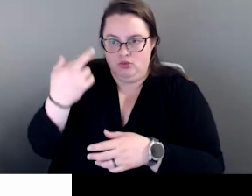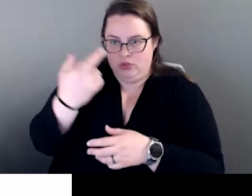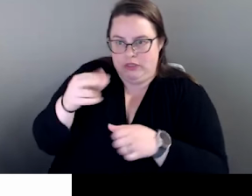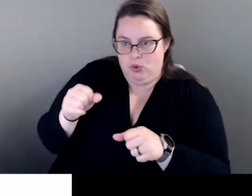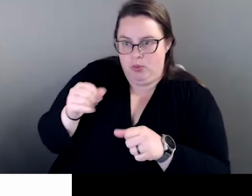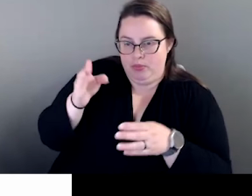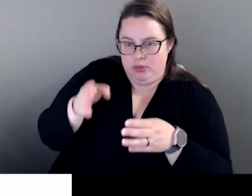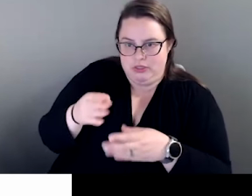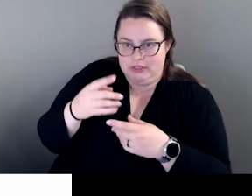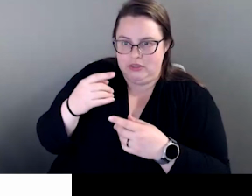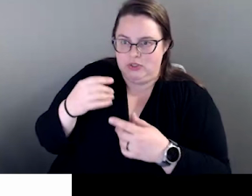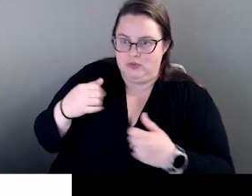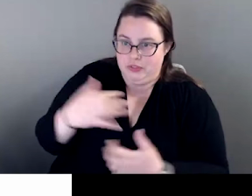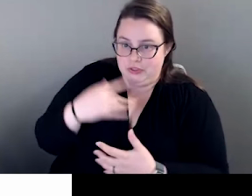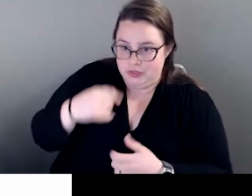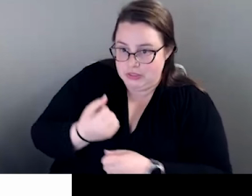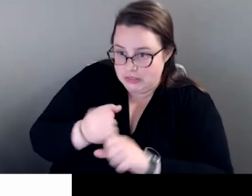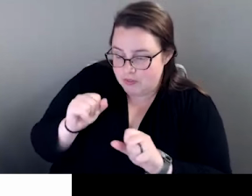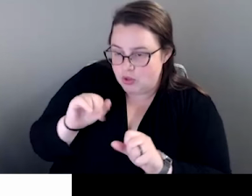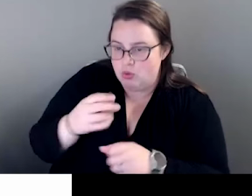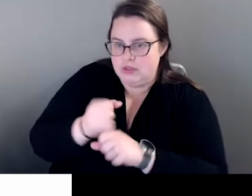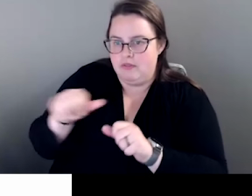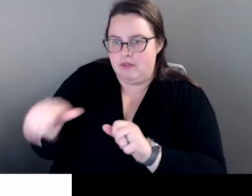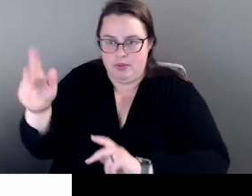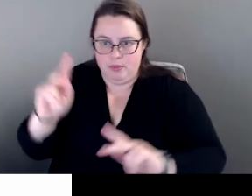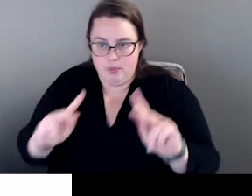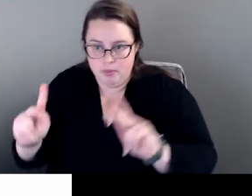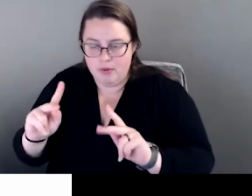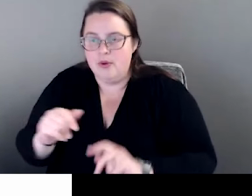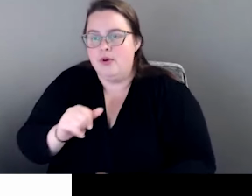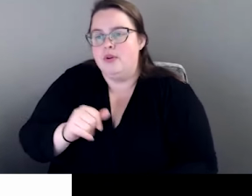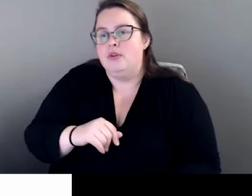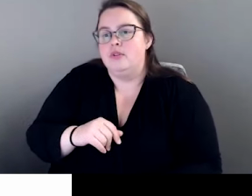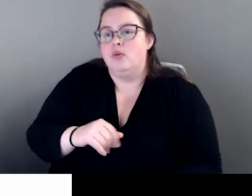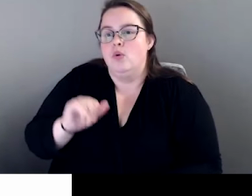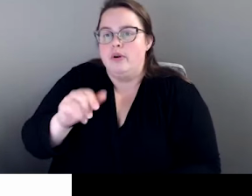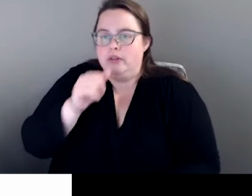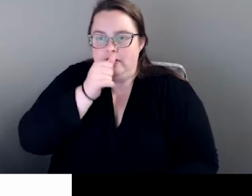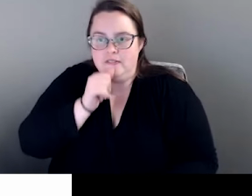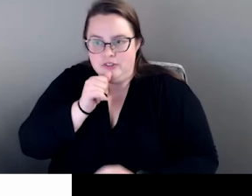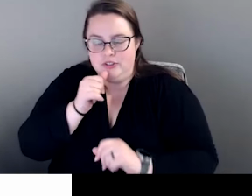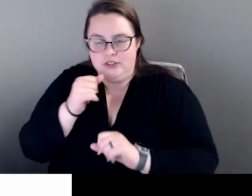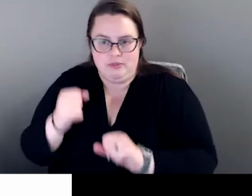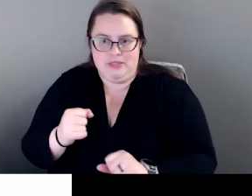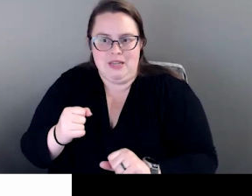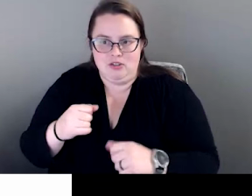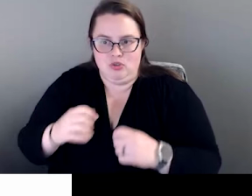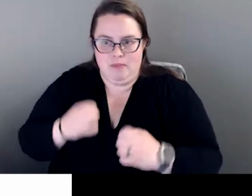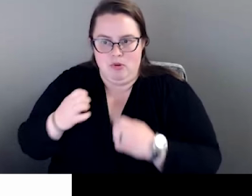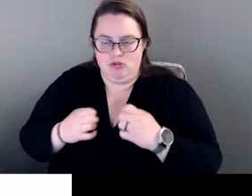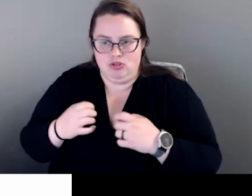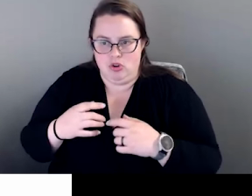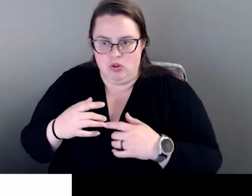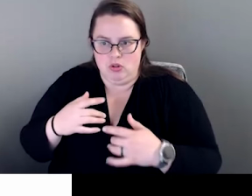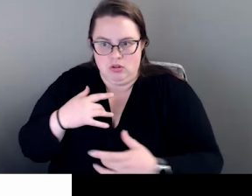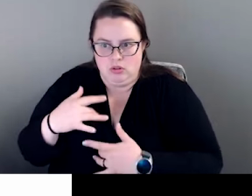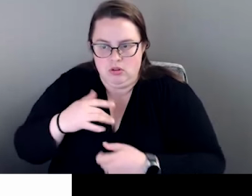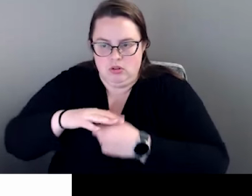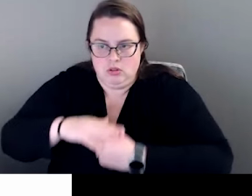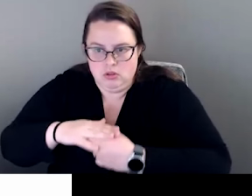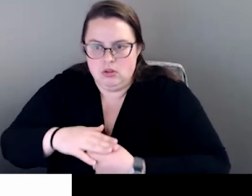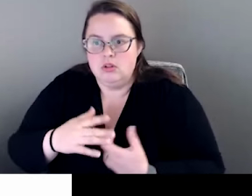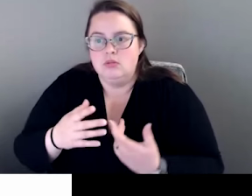their safety or the safety of others, or suffer substantial emotional distress. This could be following a person